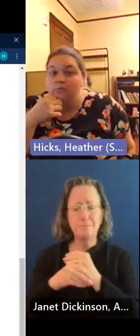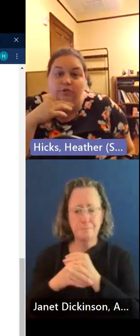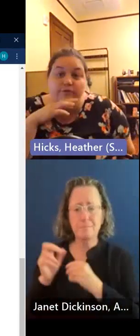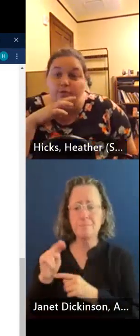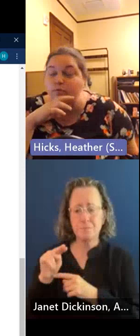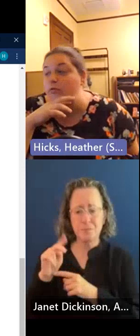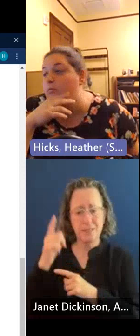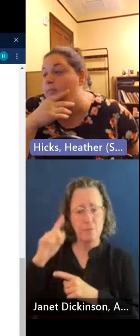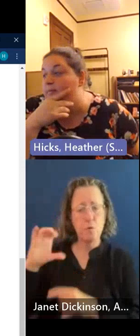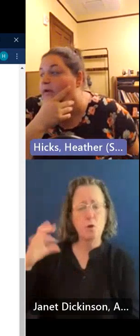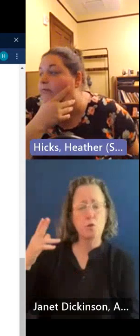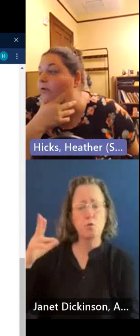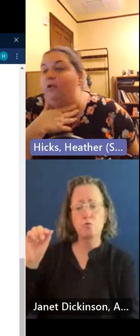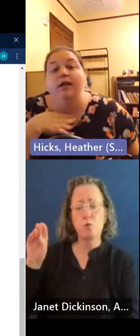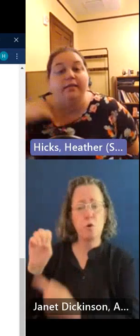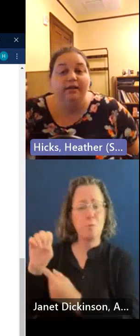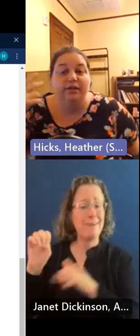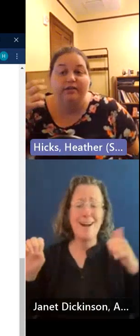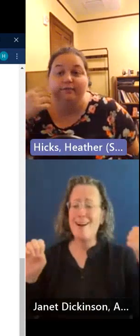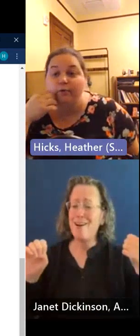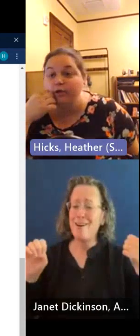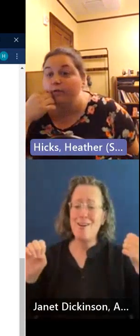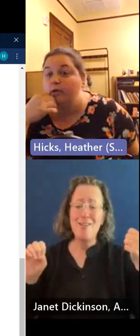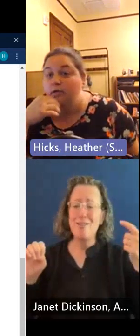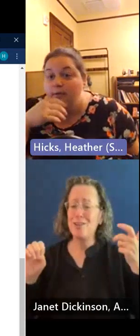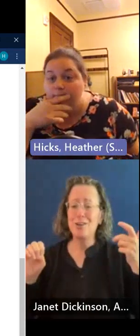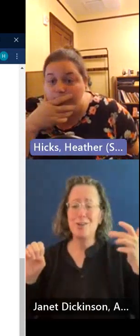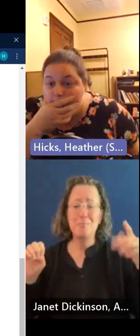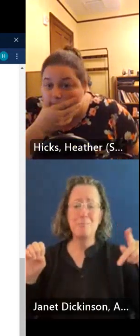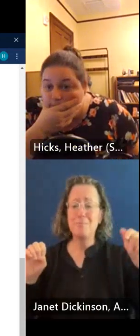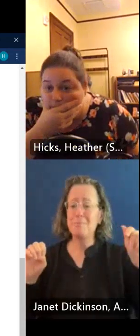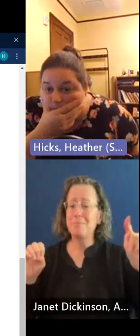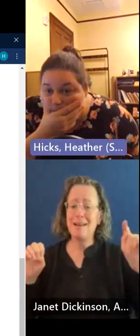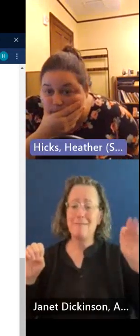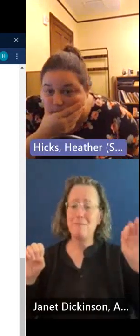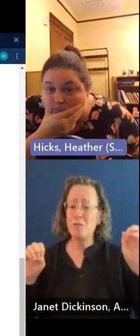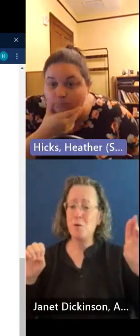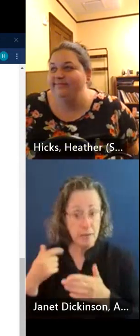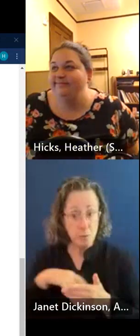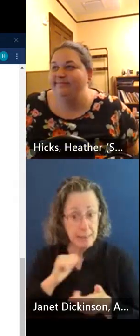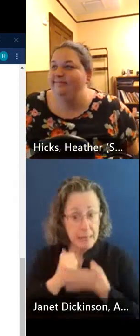Chrome. So if you use Chrome, that might be helpful. That checks it for you.